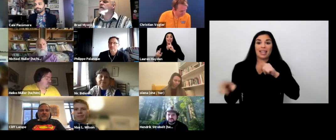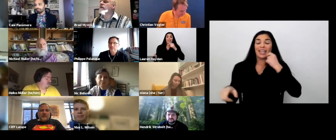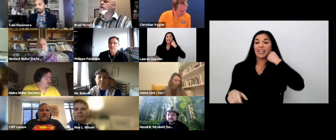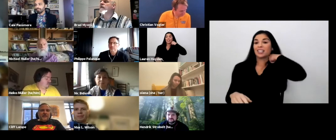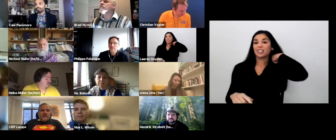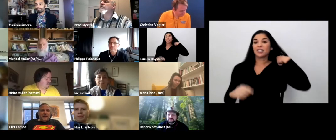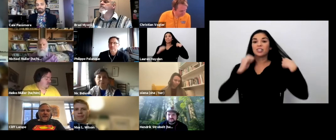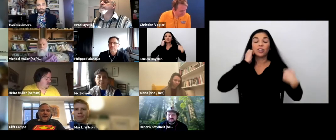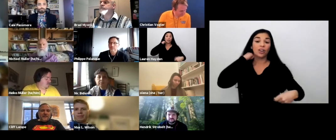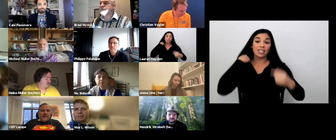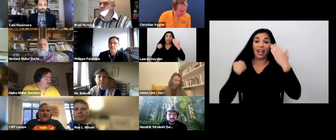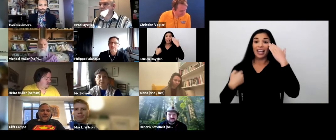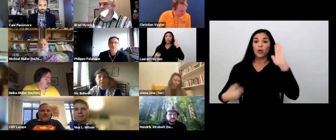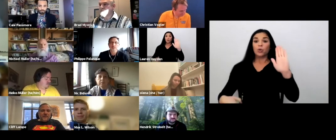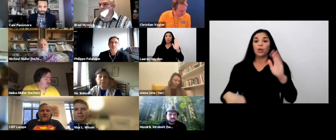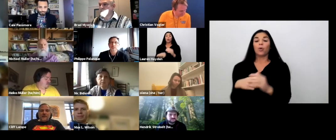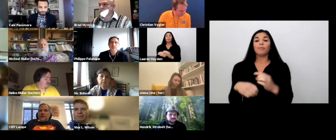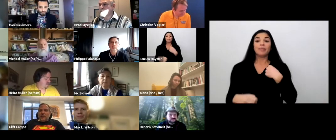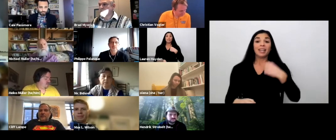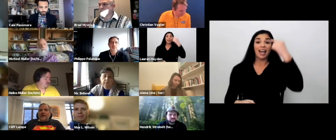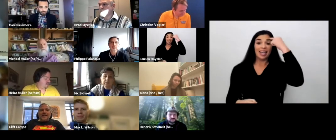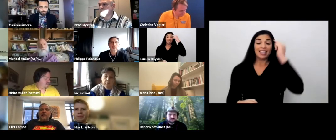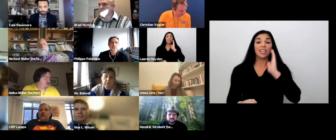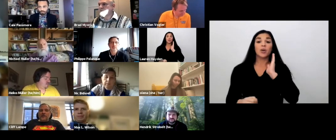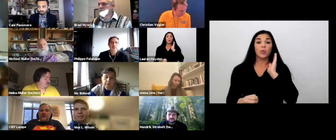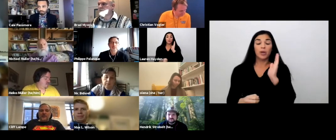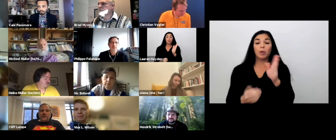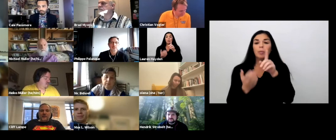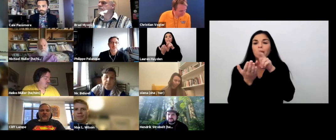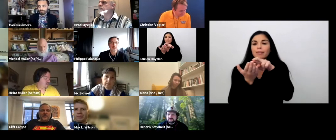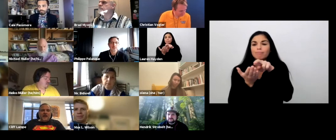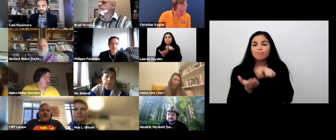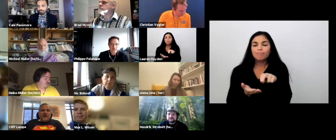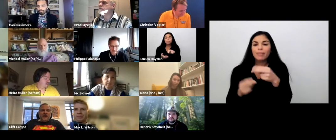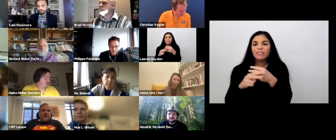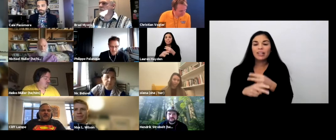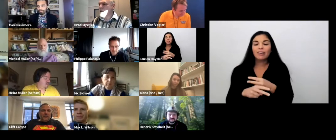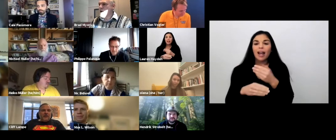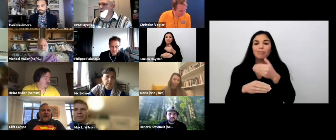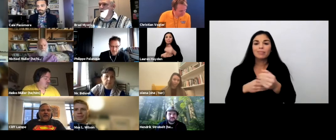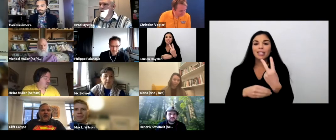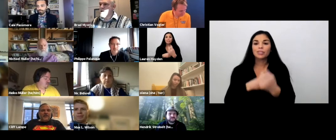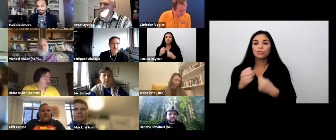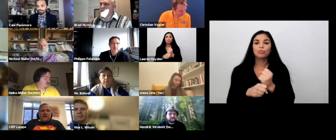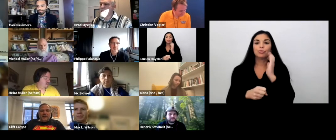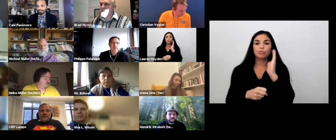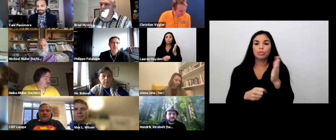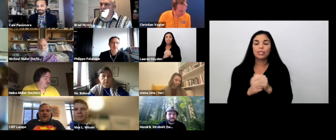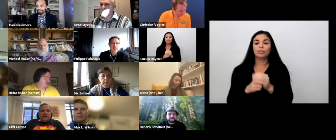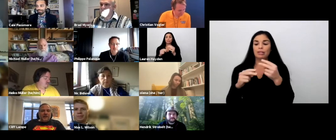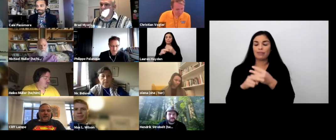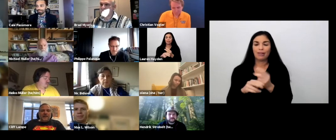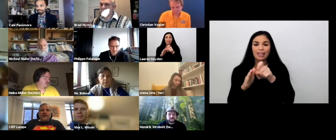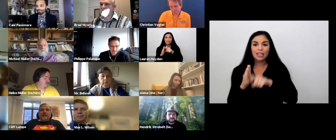question, because I think it's something we're going to be finding out over the next 2 years about what are the kind of cost implications